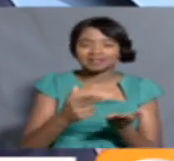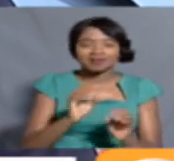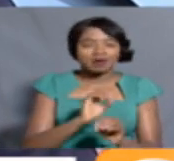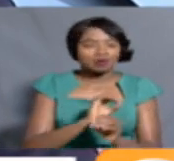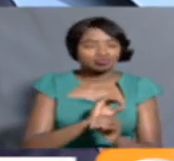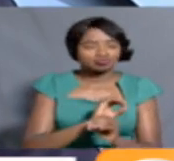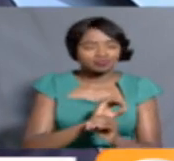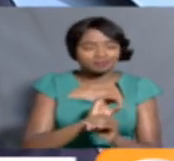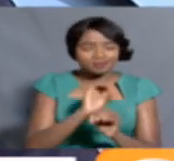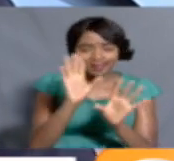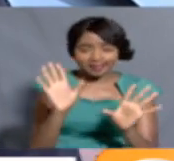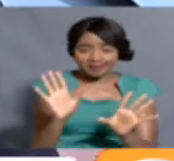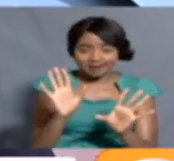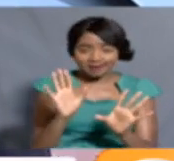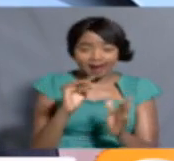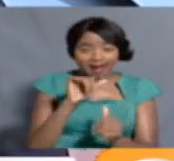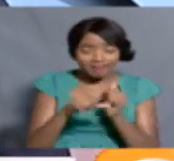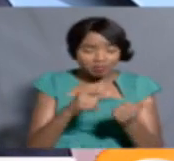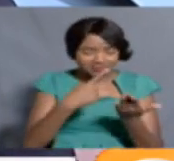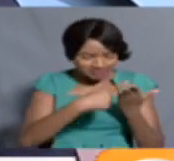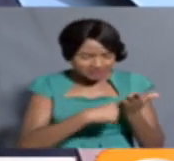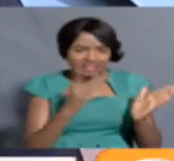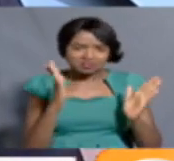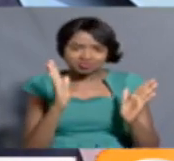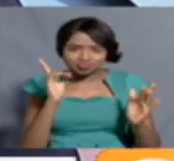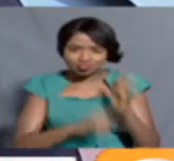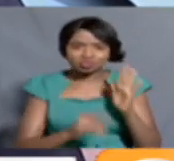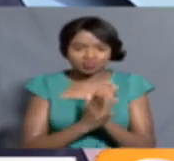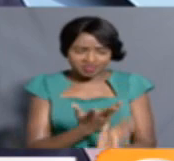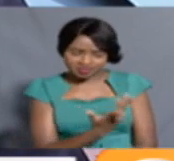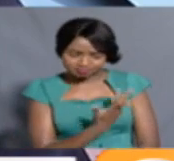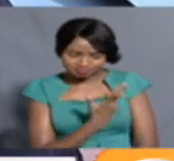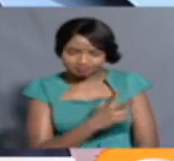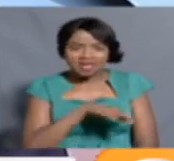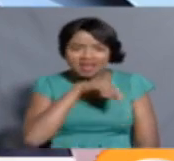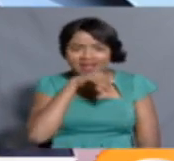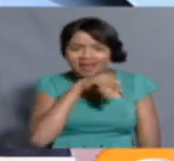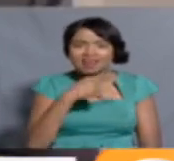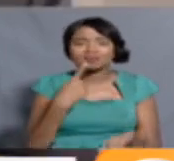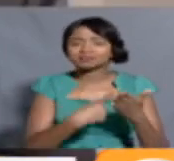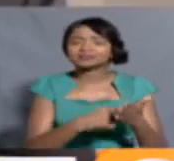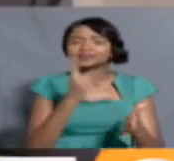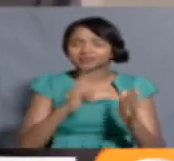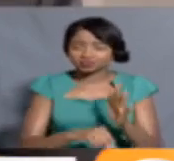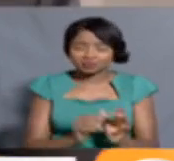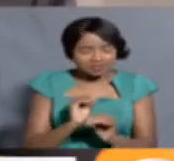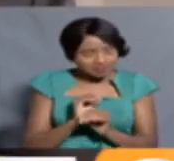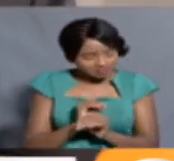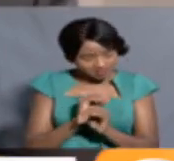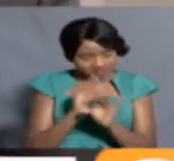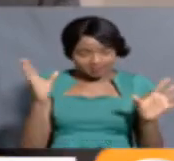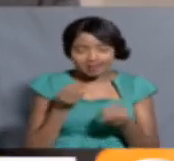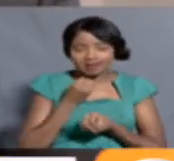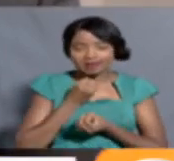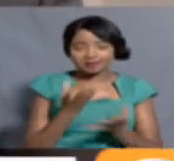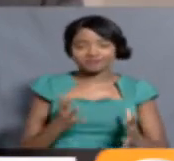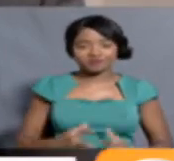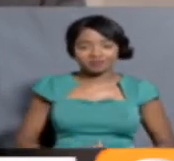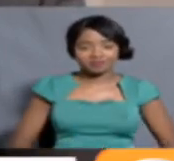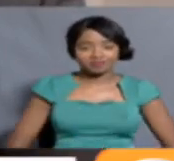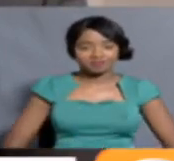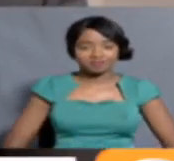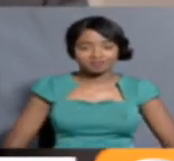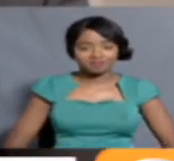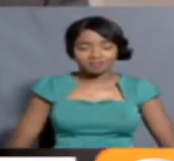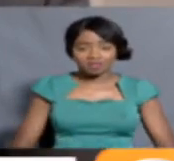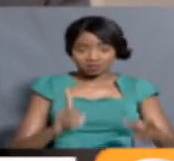with Raila Odinga. They're saying we haven't discussed 2022. Linus, let me pose this as we go to Joe. What is it that the